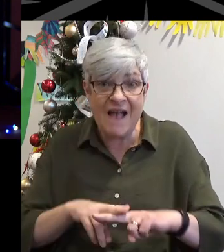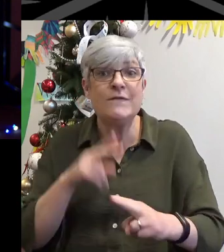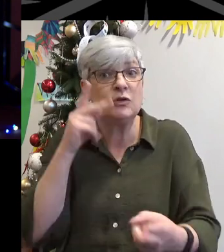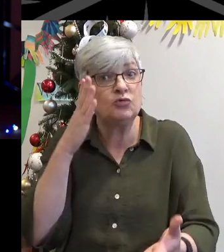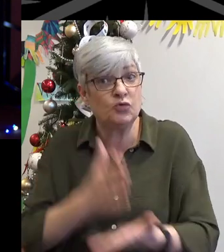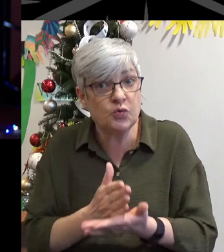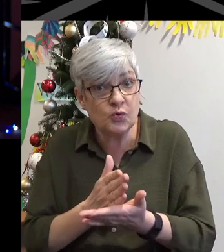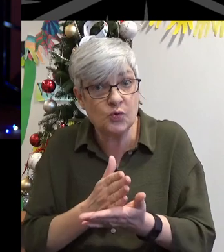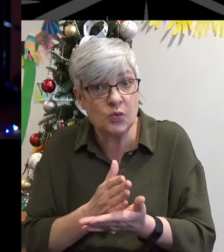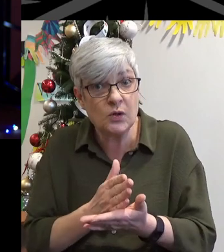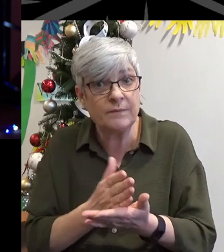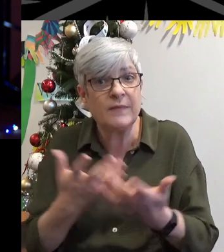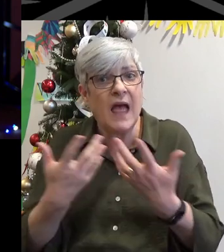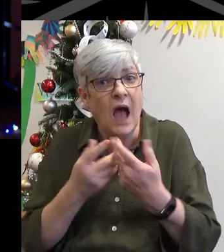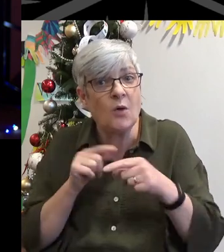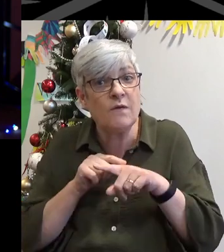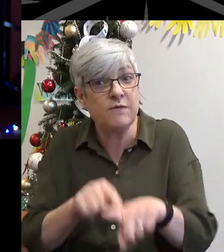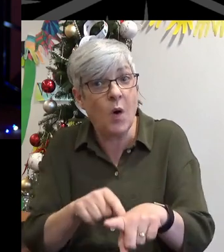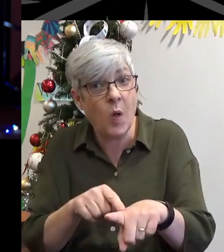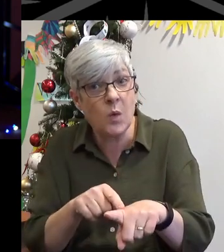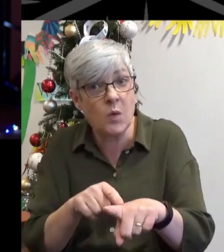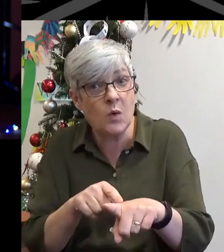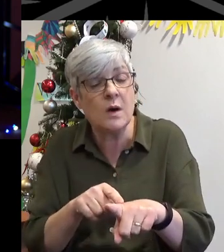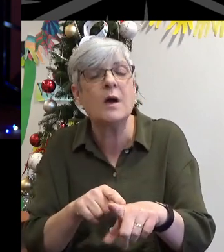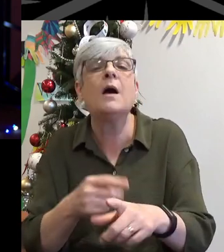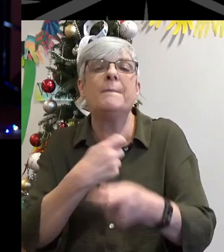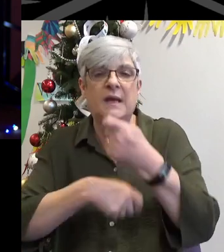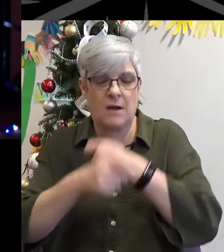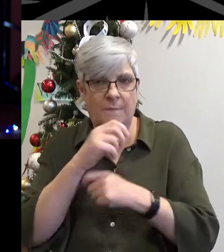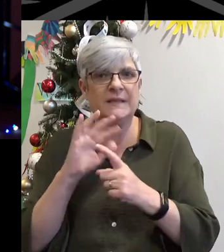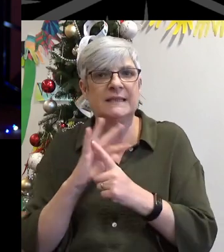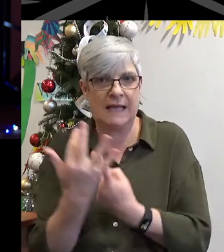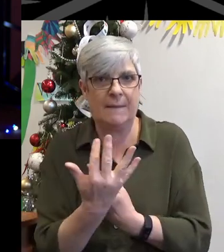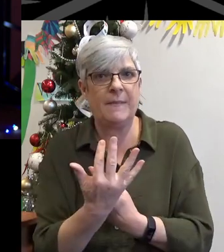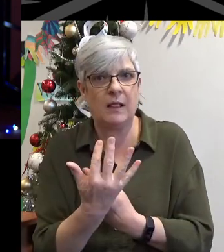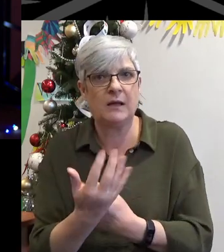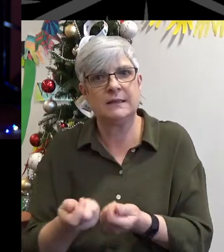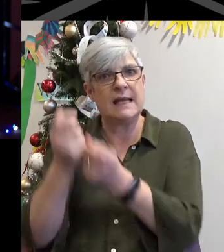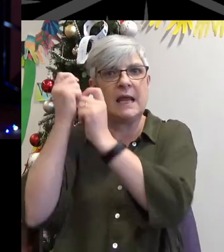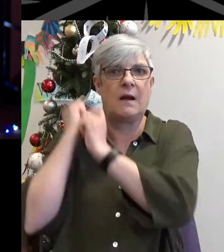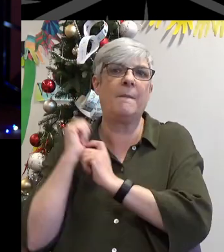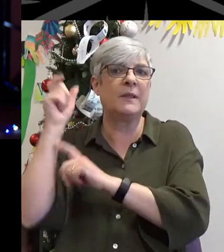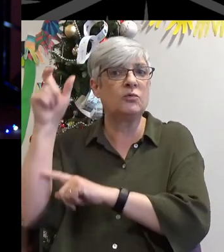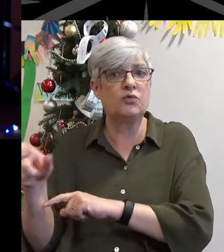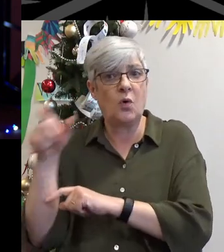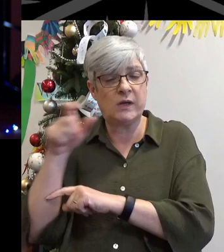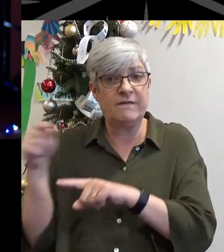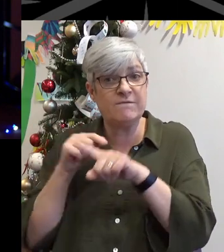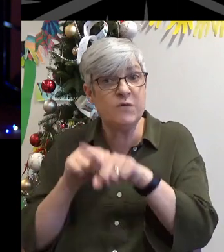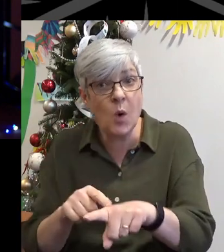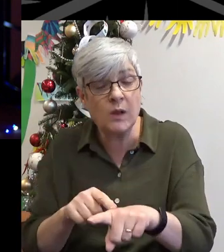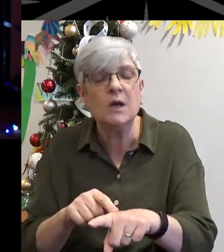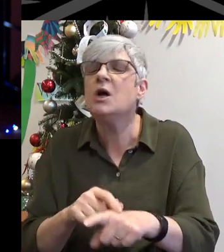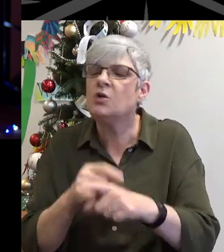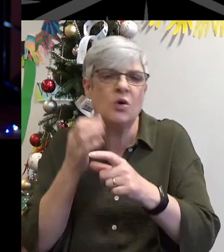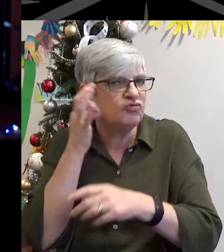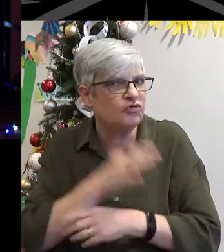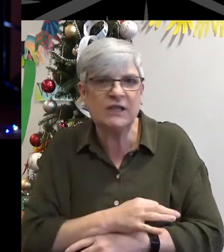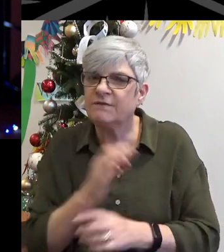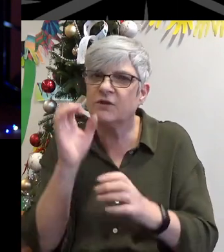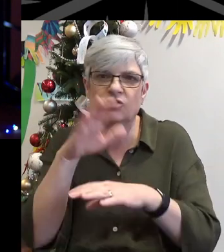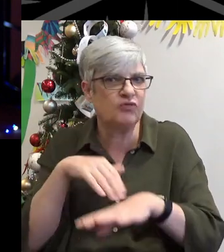the way to follow me is to become my disciple, to take up your cross and follow. I'm not just for Christmas. I'm not just